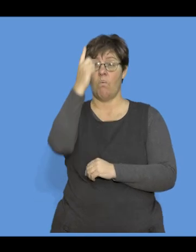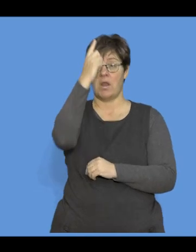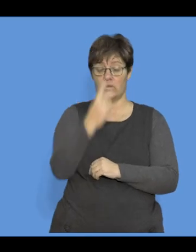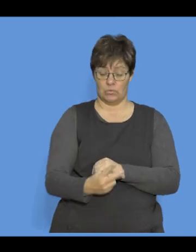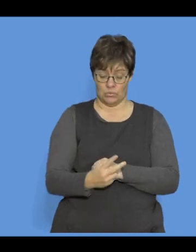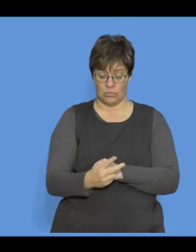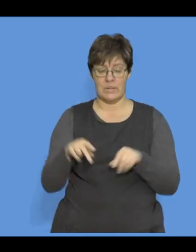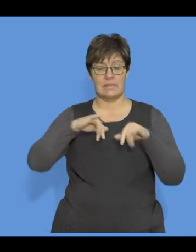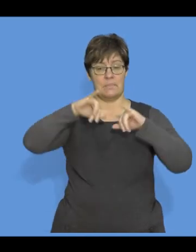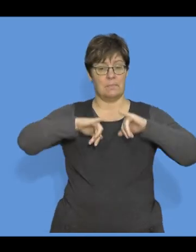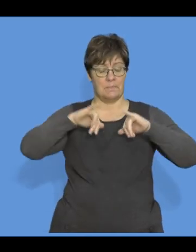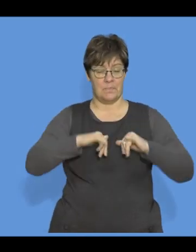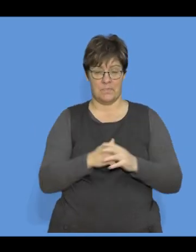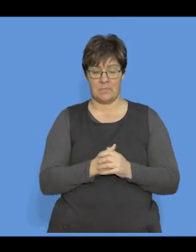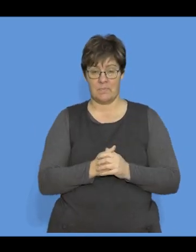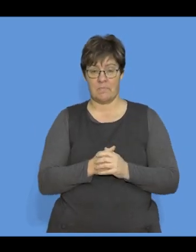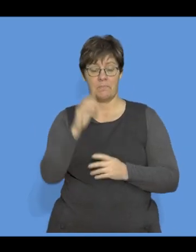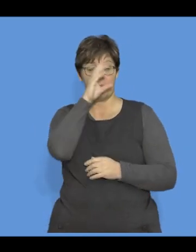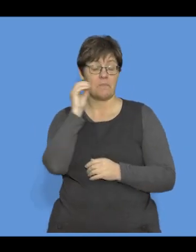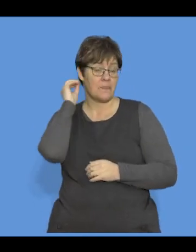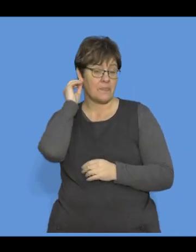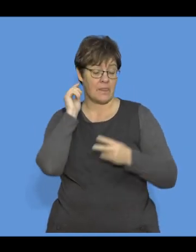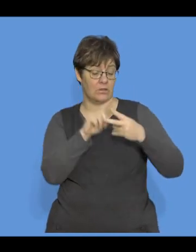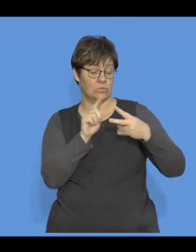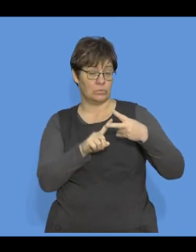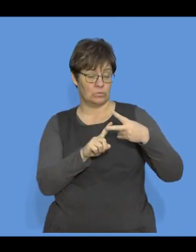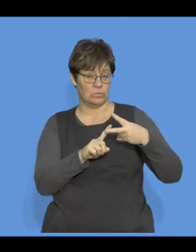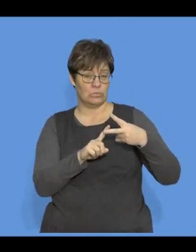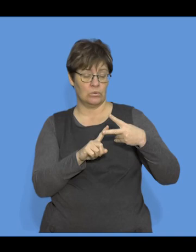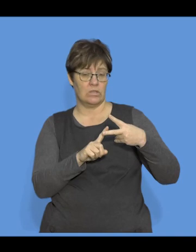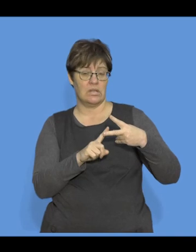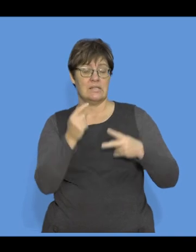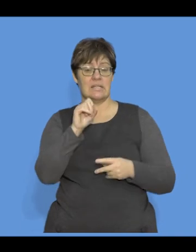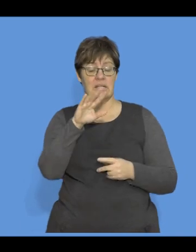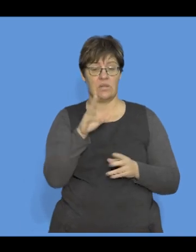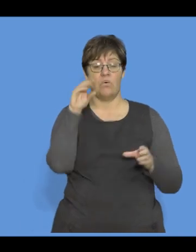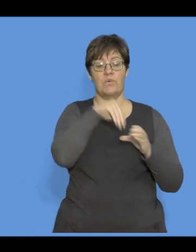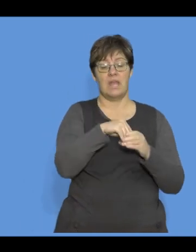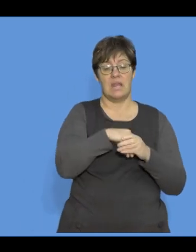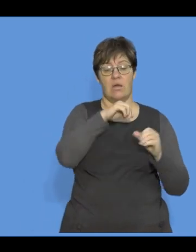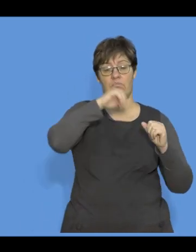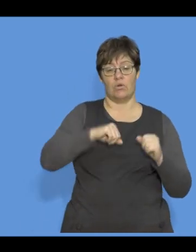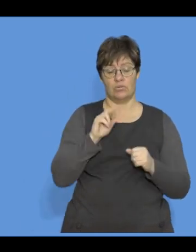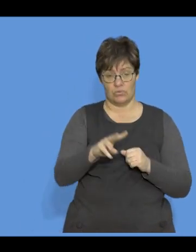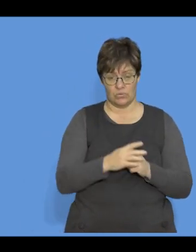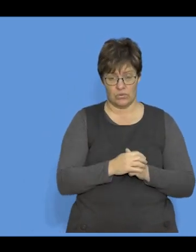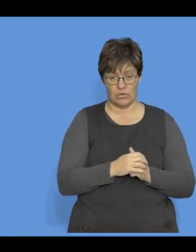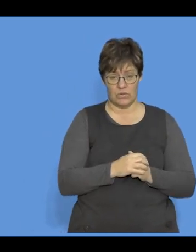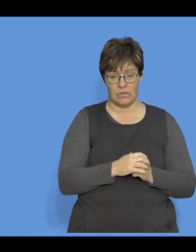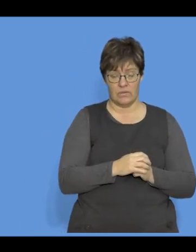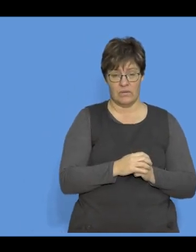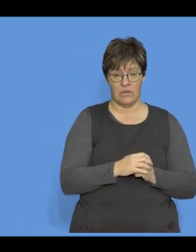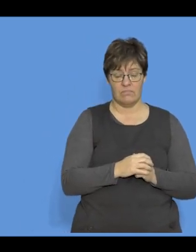same. Notice that these two are in series within branch 2. So you can see that